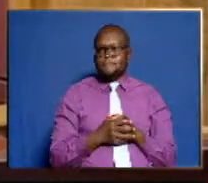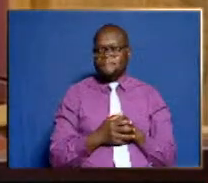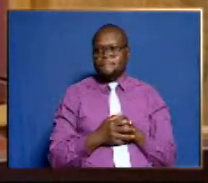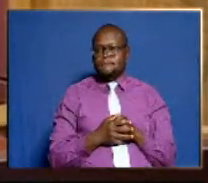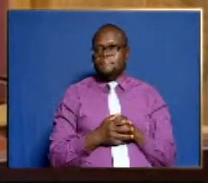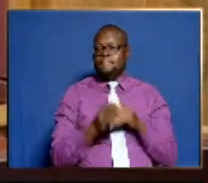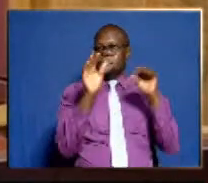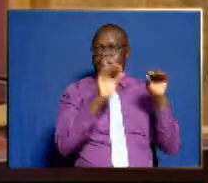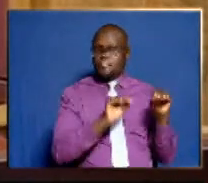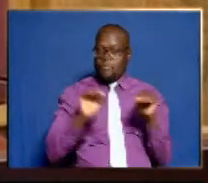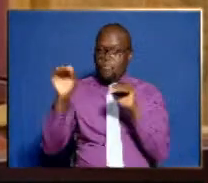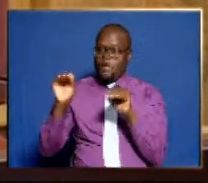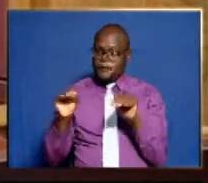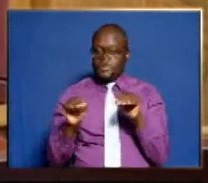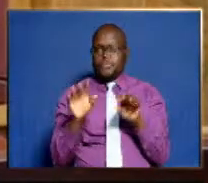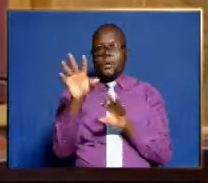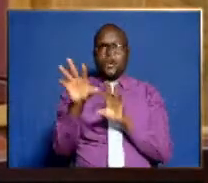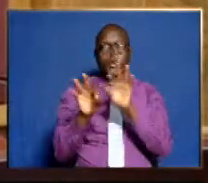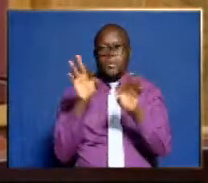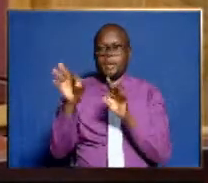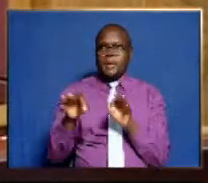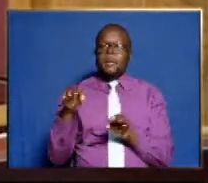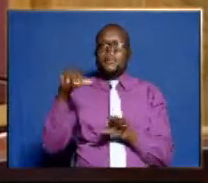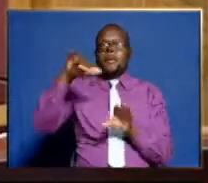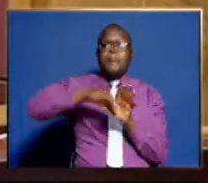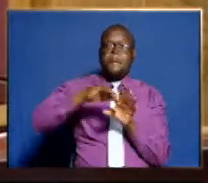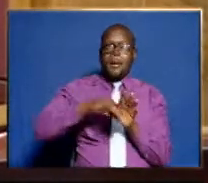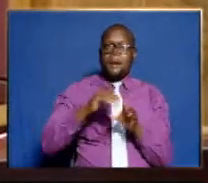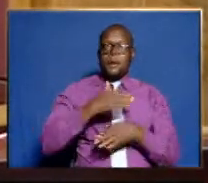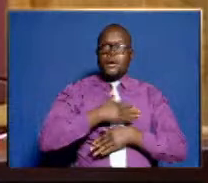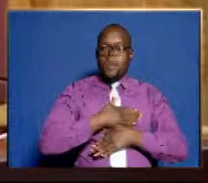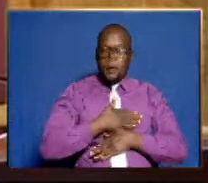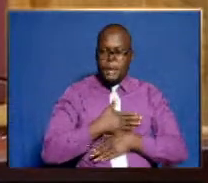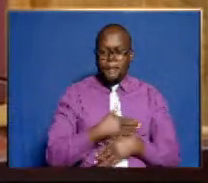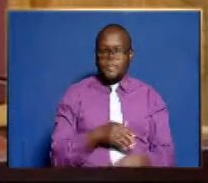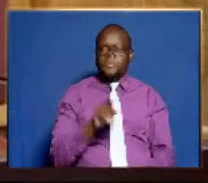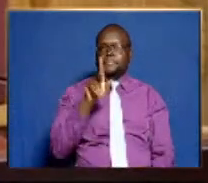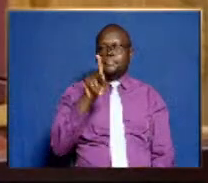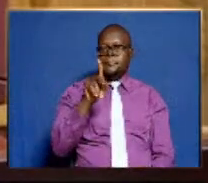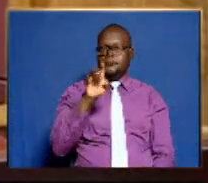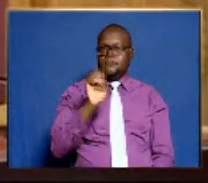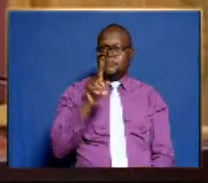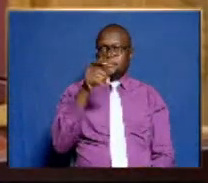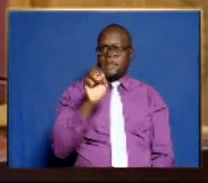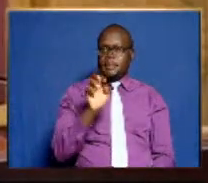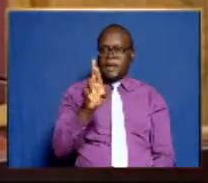So we go to the nominated member, Honorable Gideon Keter.